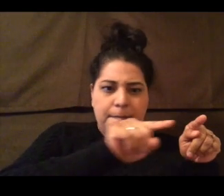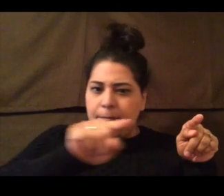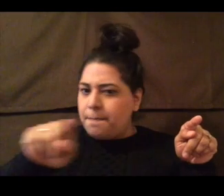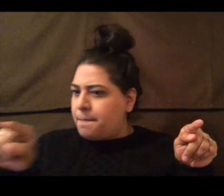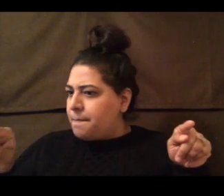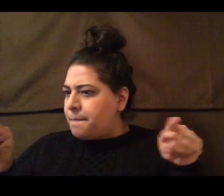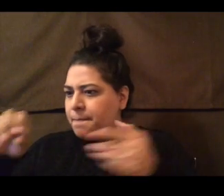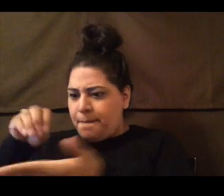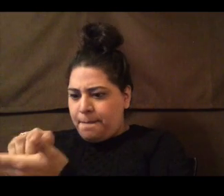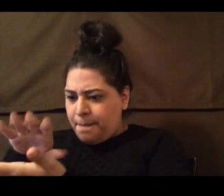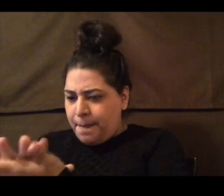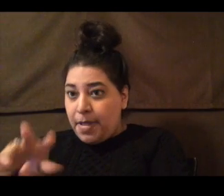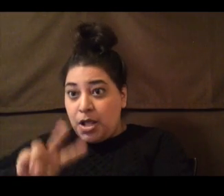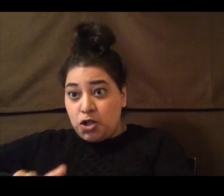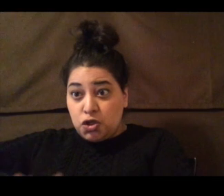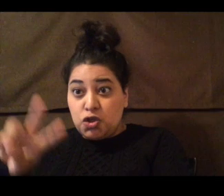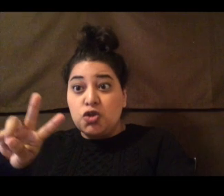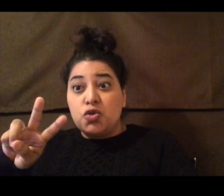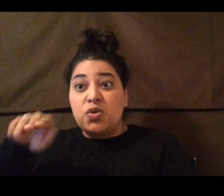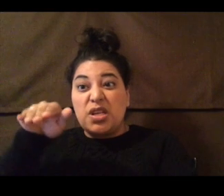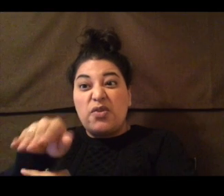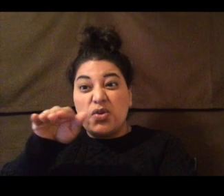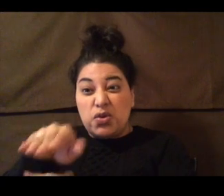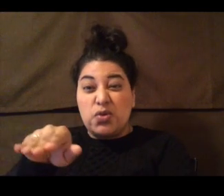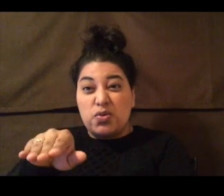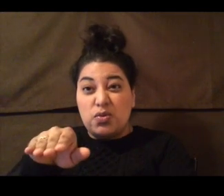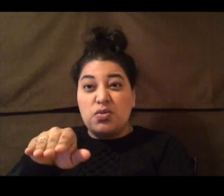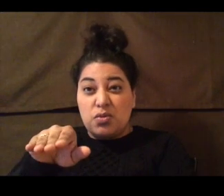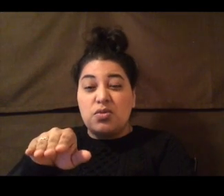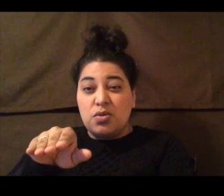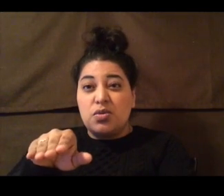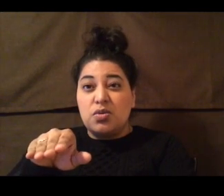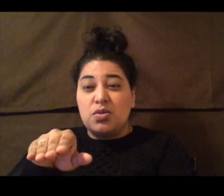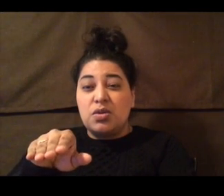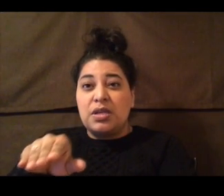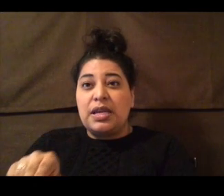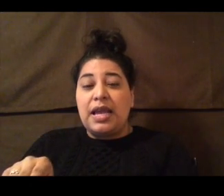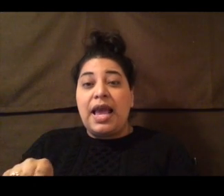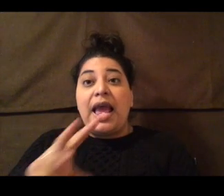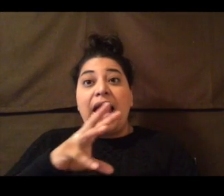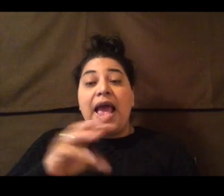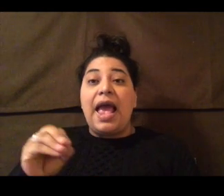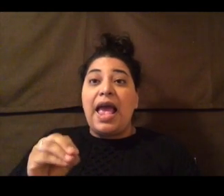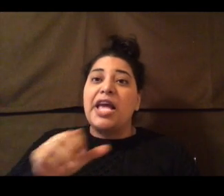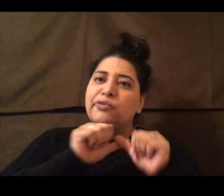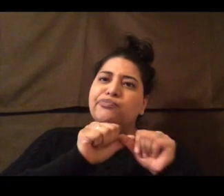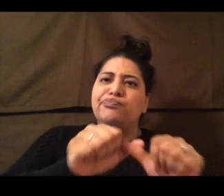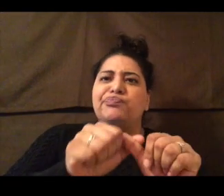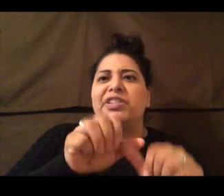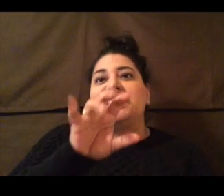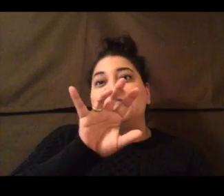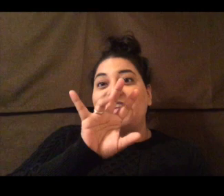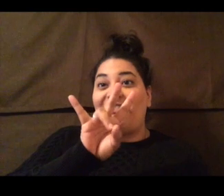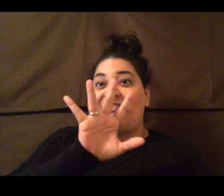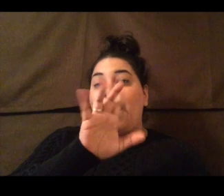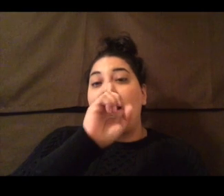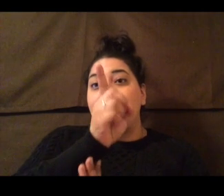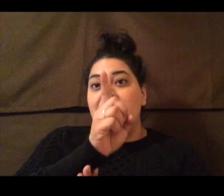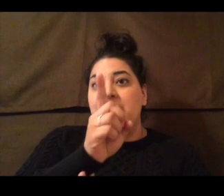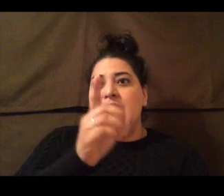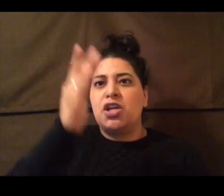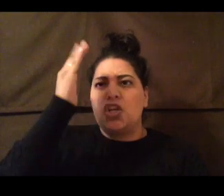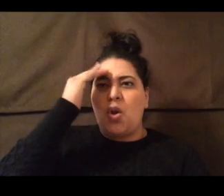p.m. Okay, and it was 75 minutes long. Well, we know that we're going to be missing our start time because they didn't give it to us